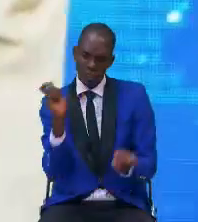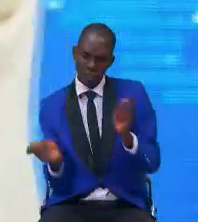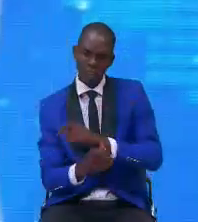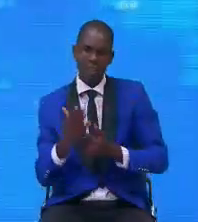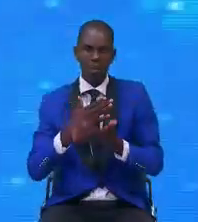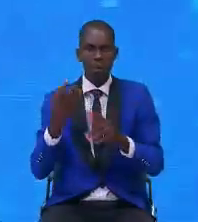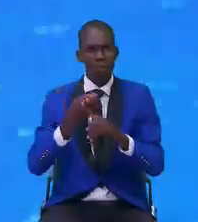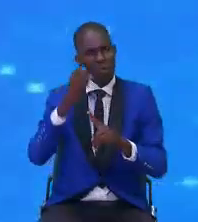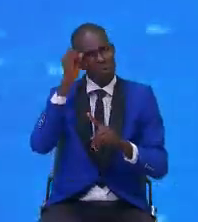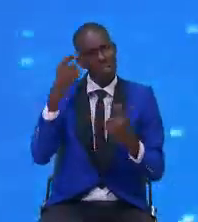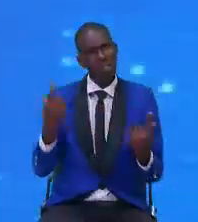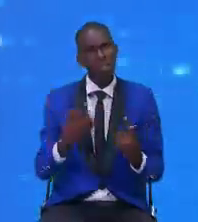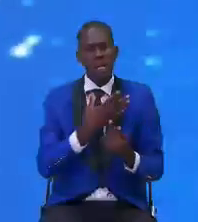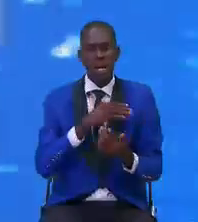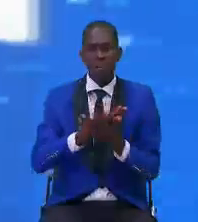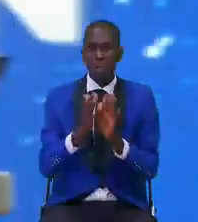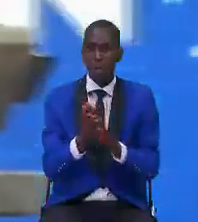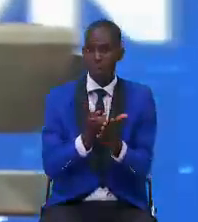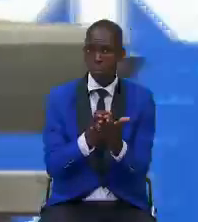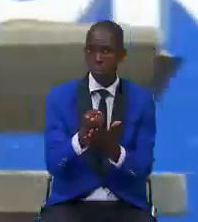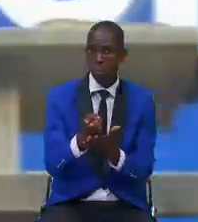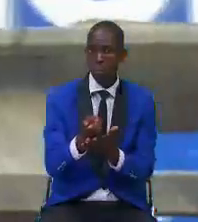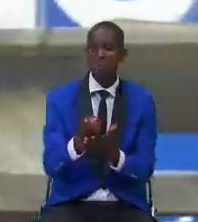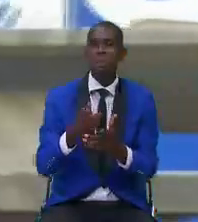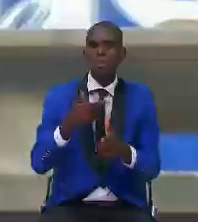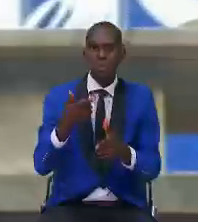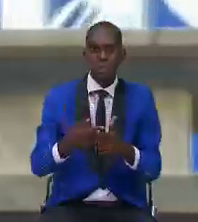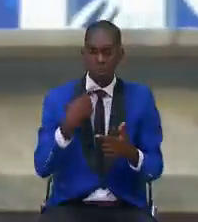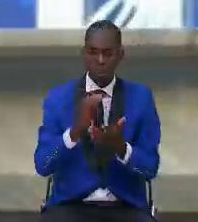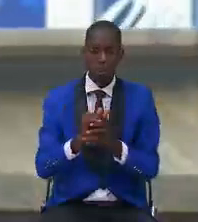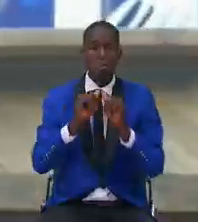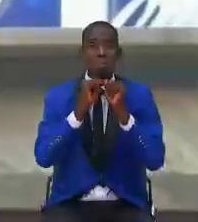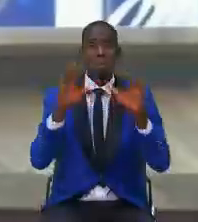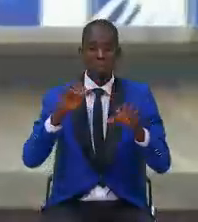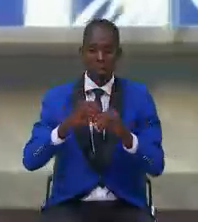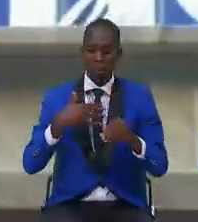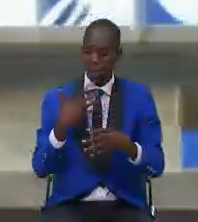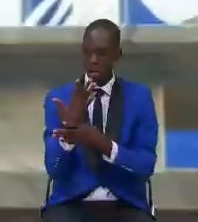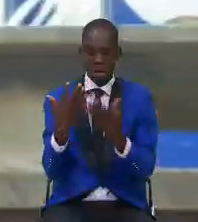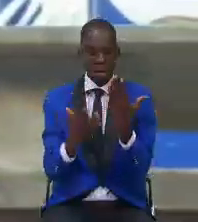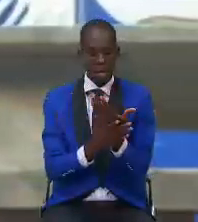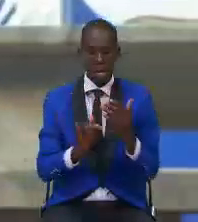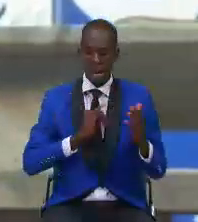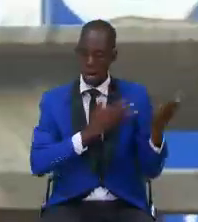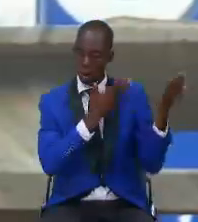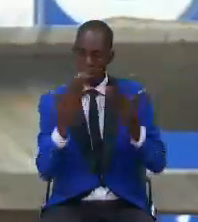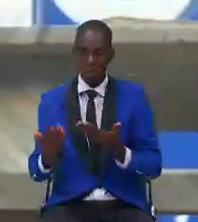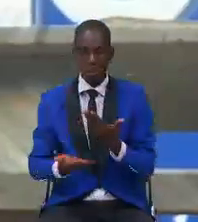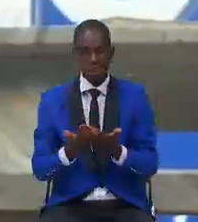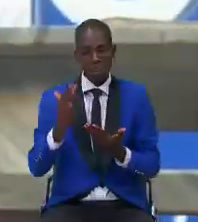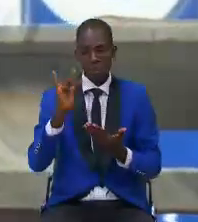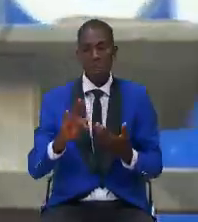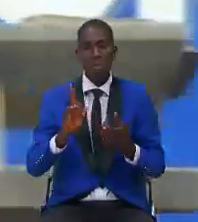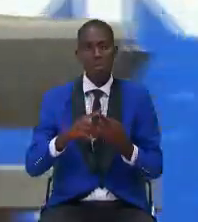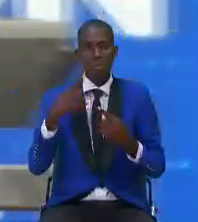sin and is honest, he says, nothing in my hand I bring, simply to the cross I